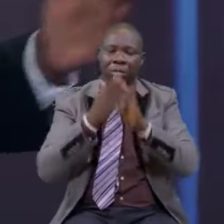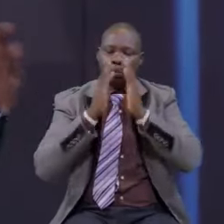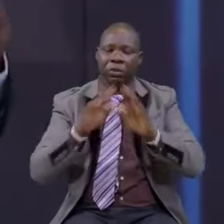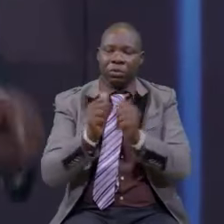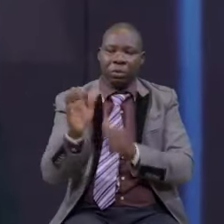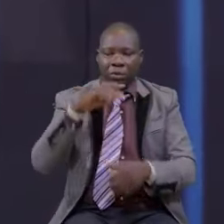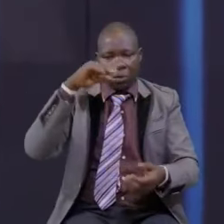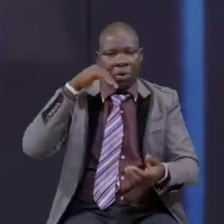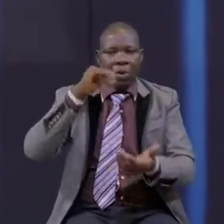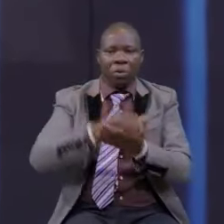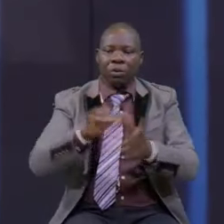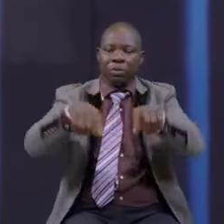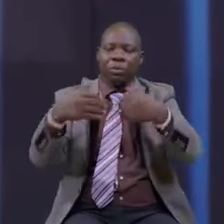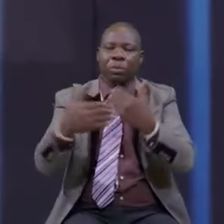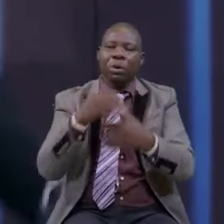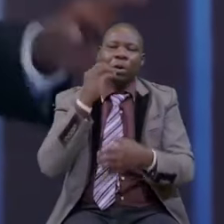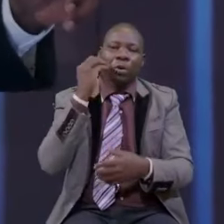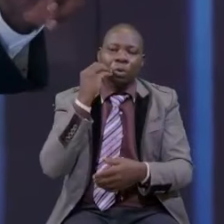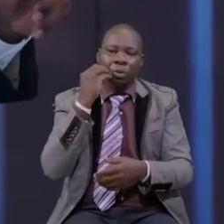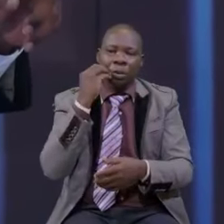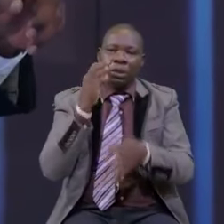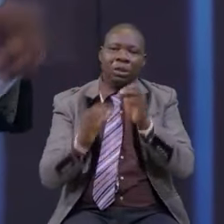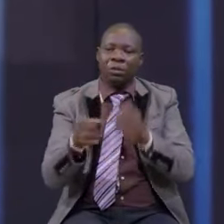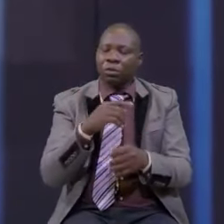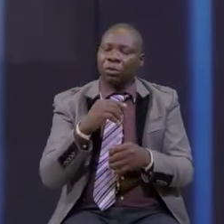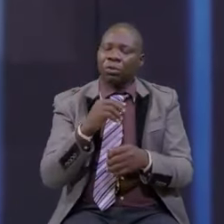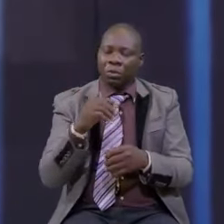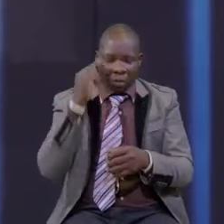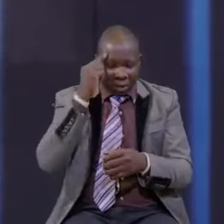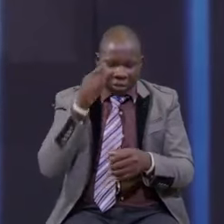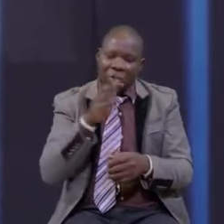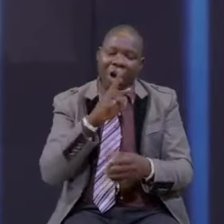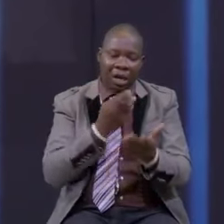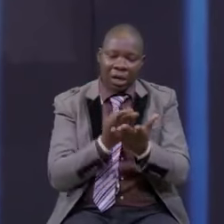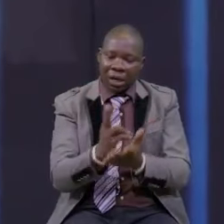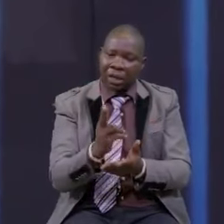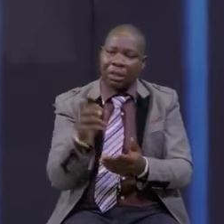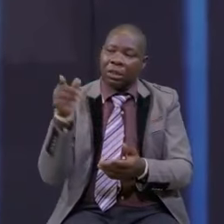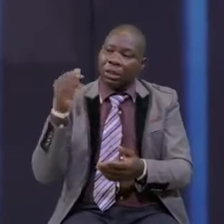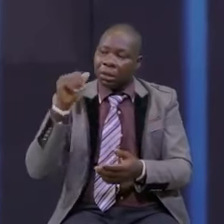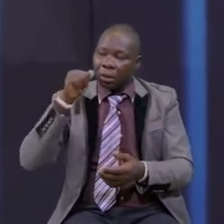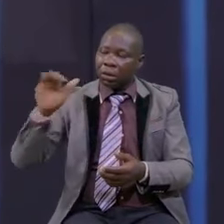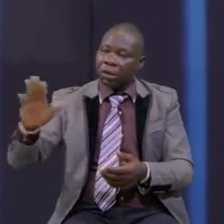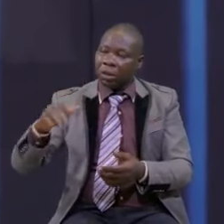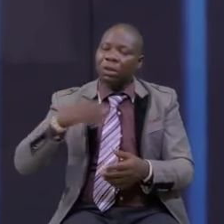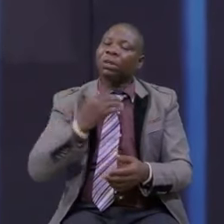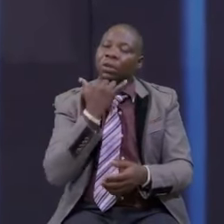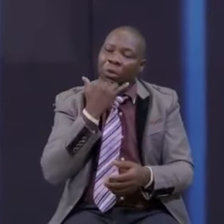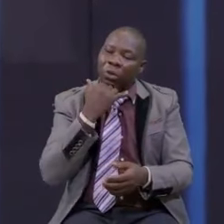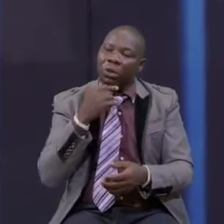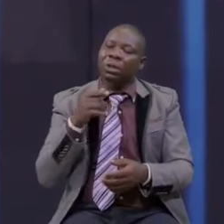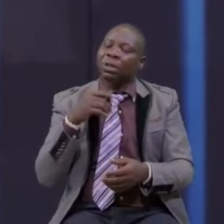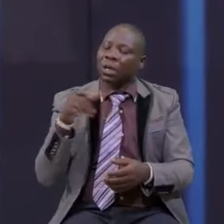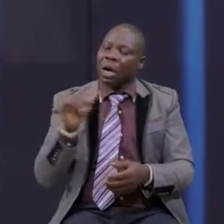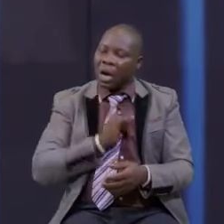say, even if you thought you were right and she was wrong, I am sorry. She's never had that from